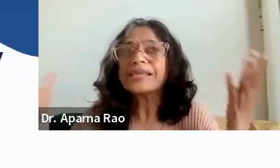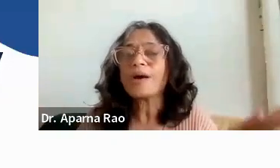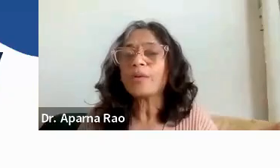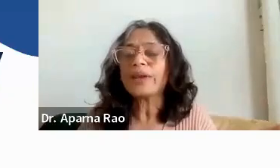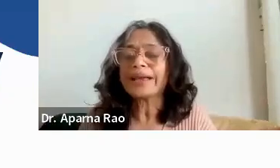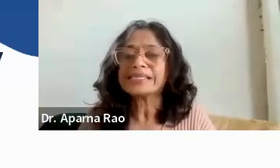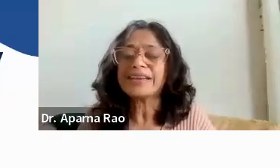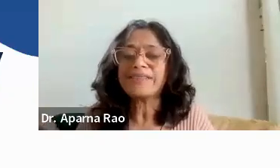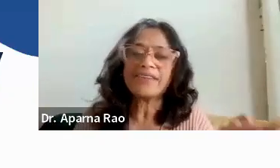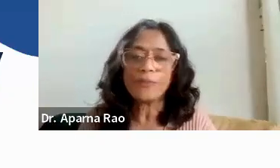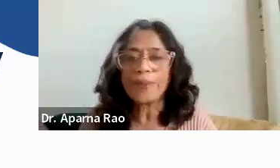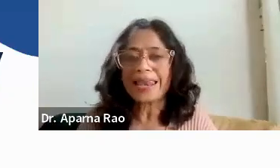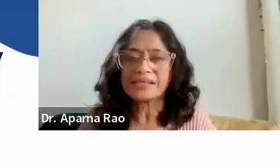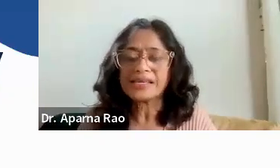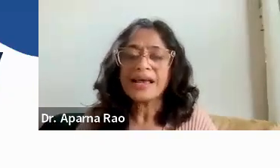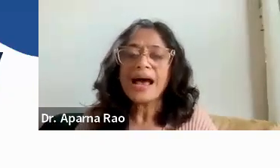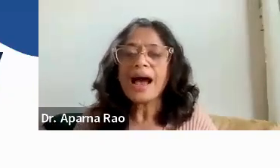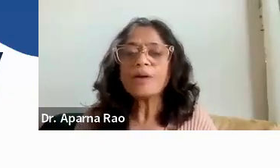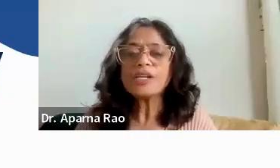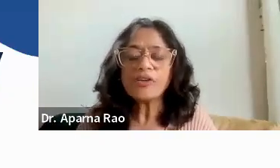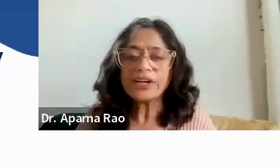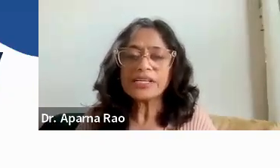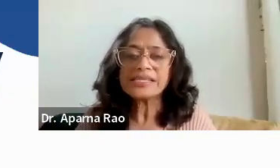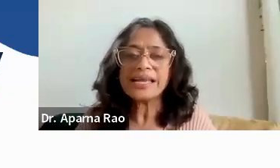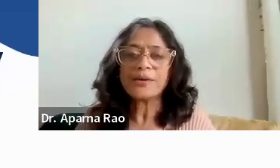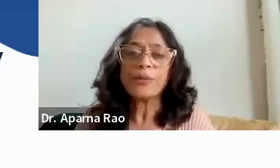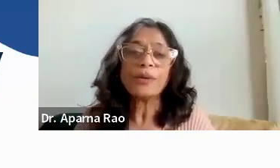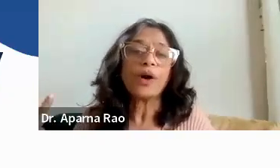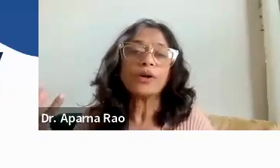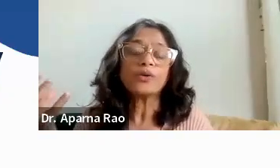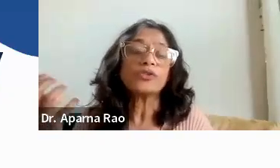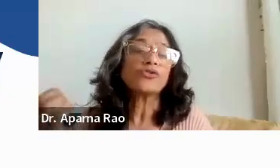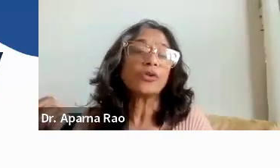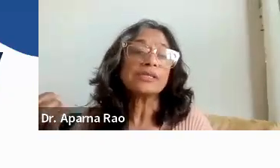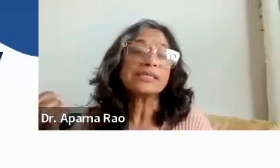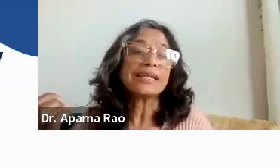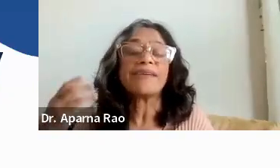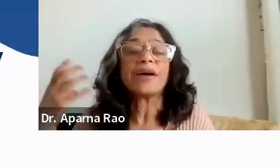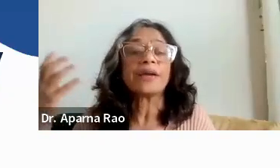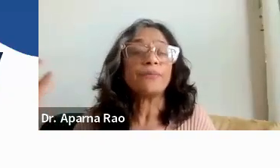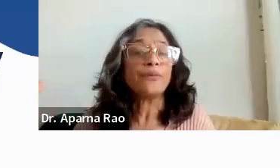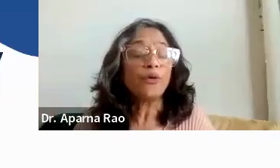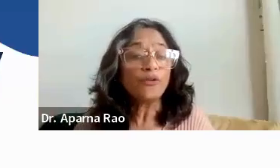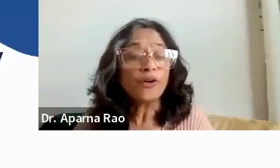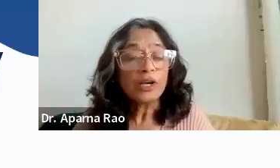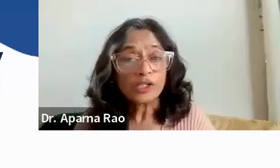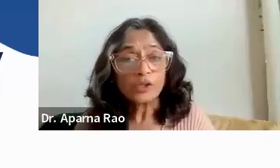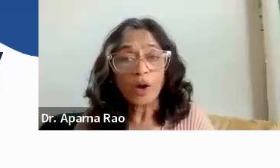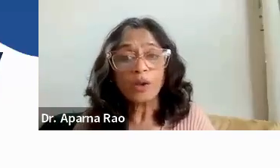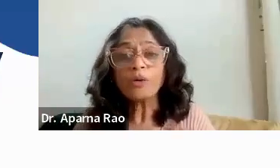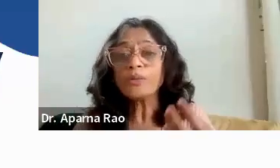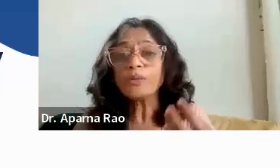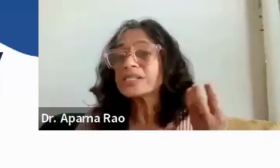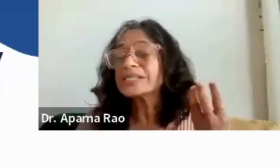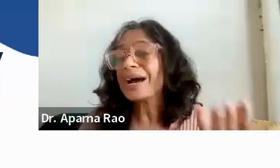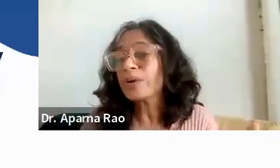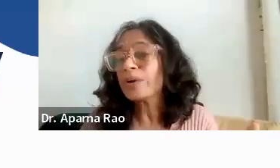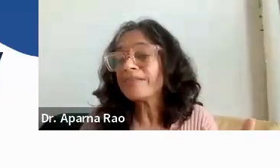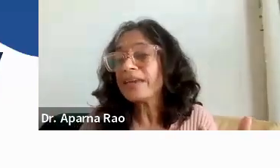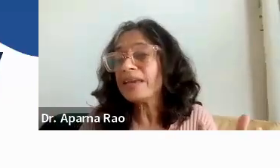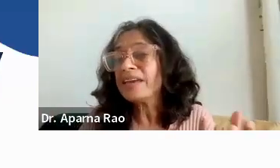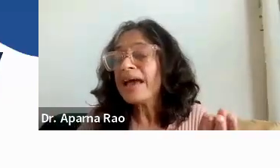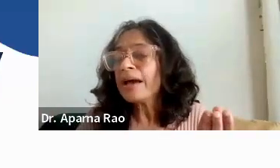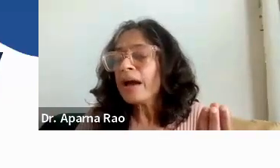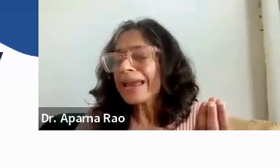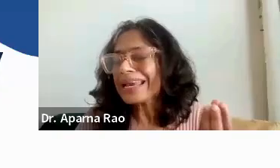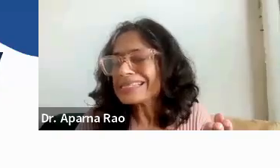hydrate, because now, like I said, we have to balance how much of it is that we want to control the saliva, improve swallow, versus how